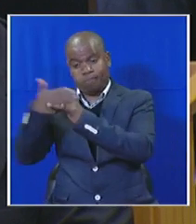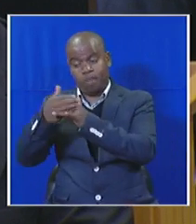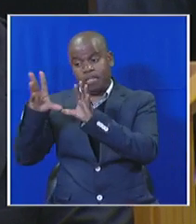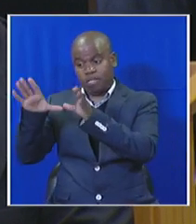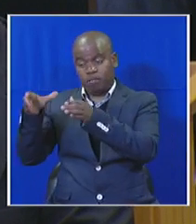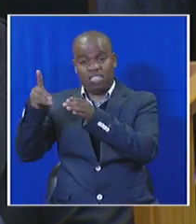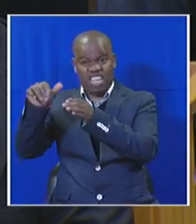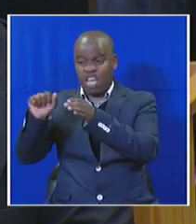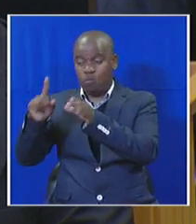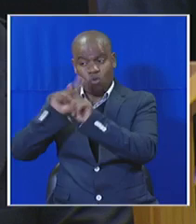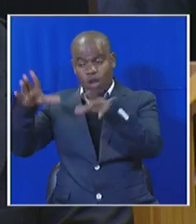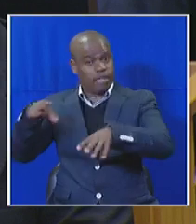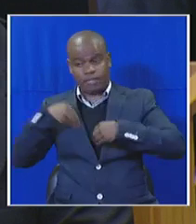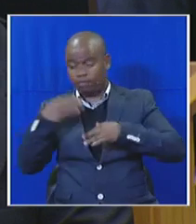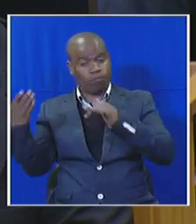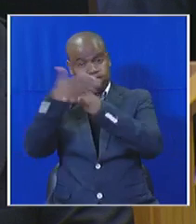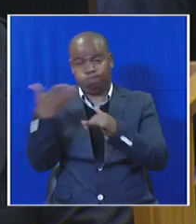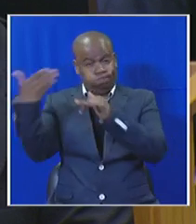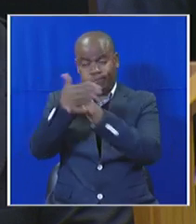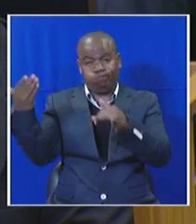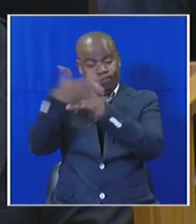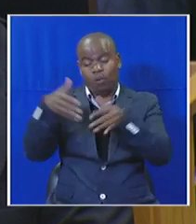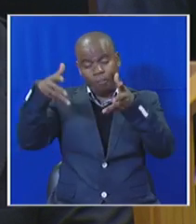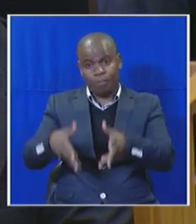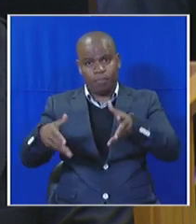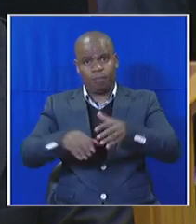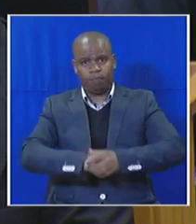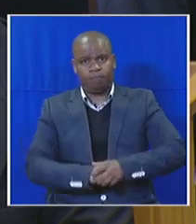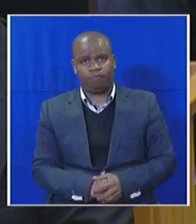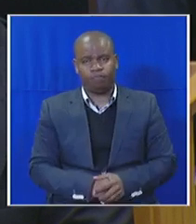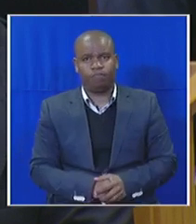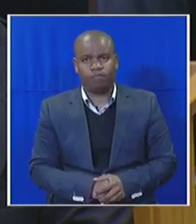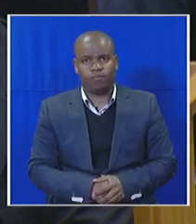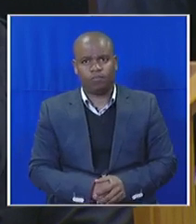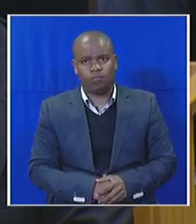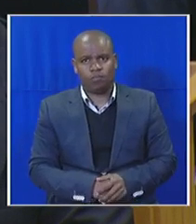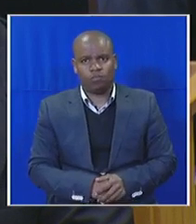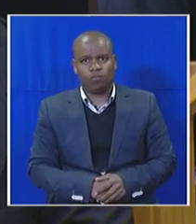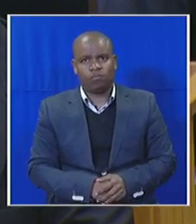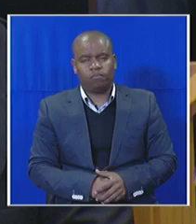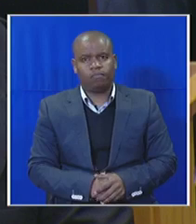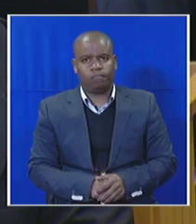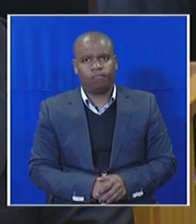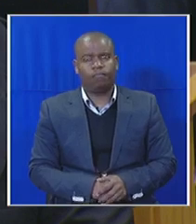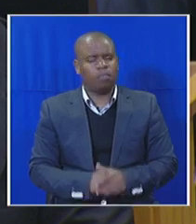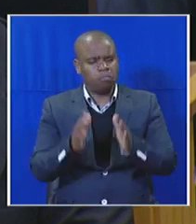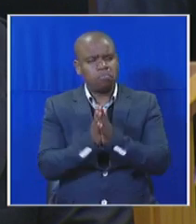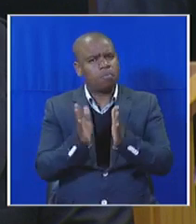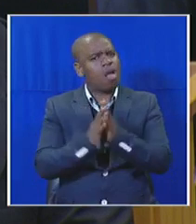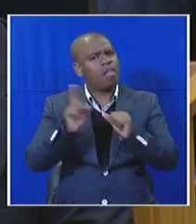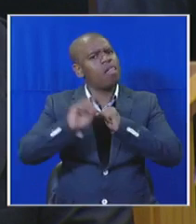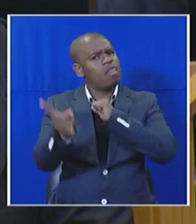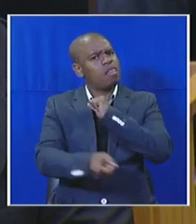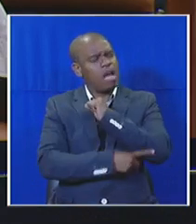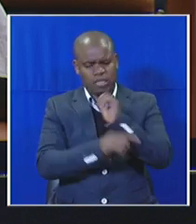this parliament just for cheap Thank you, political Honorable point, Chief Whip. point Thank scoring. you, No. Honorable Deputy Chief Whip. It's the last session of the year, Honorable